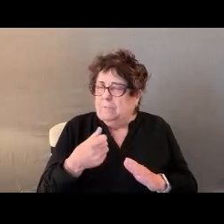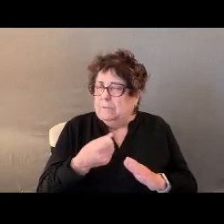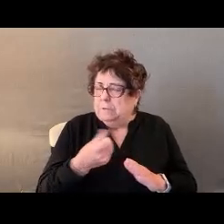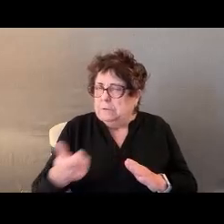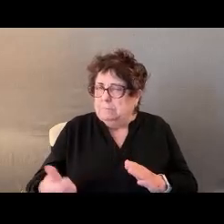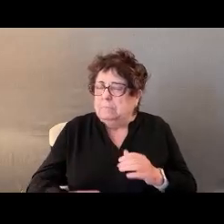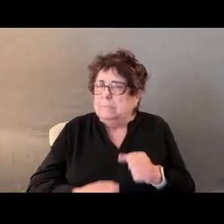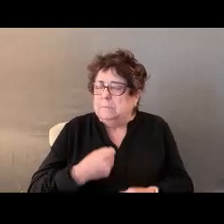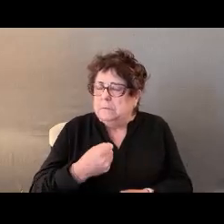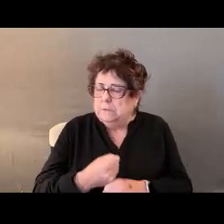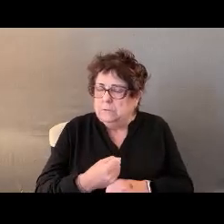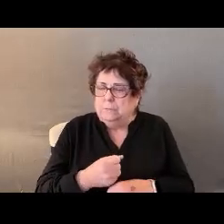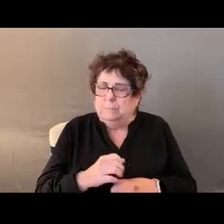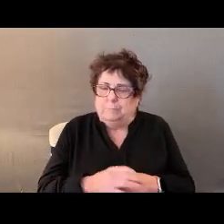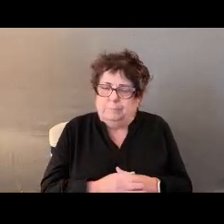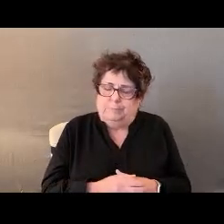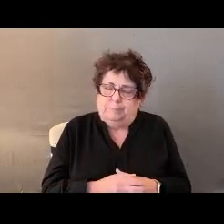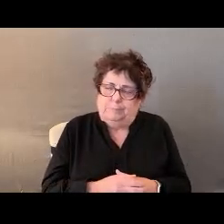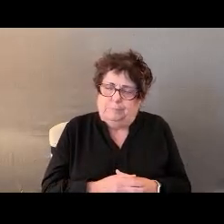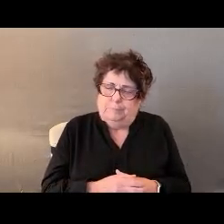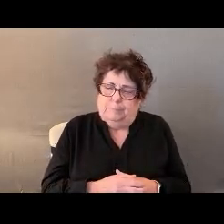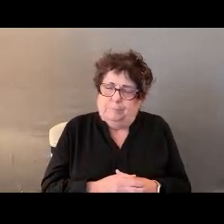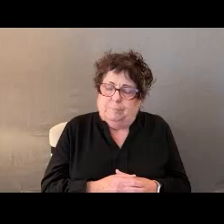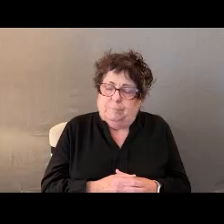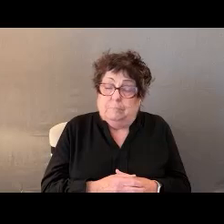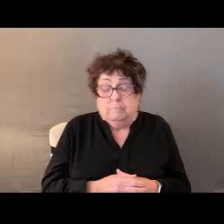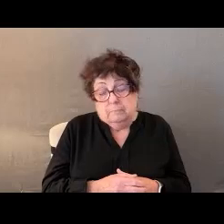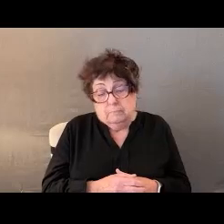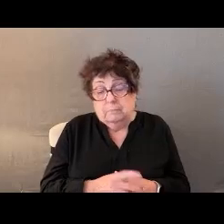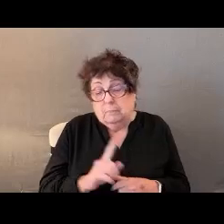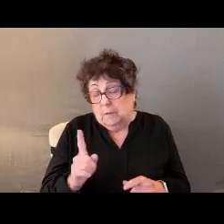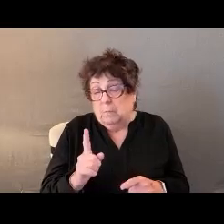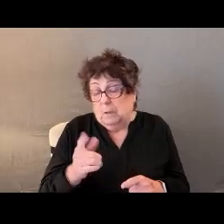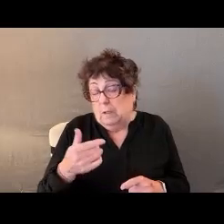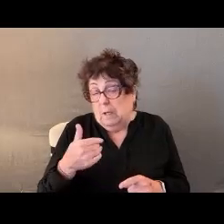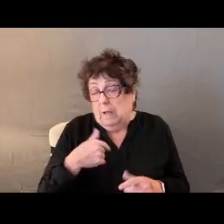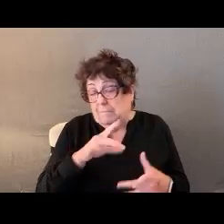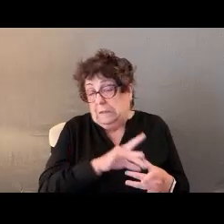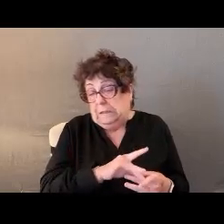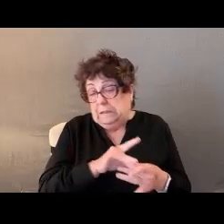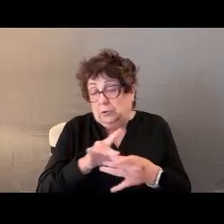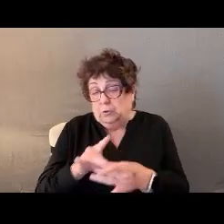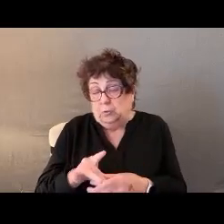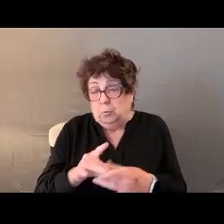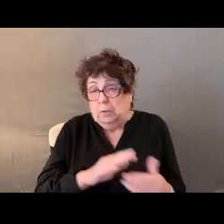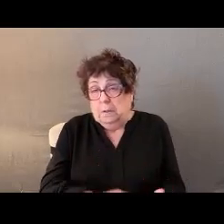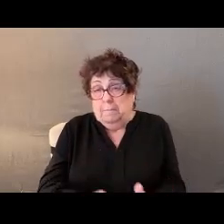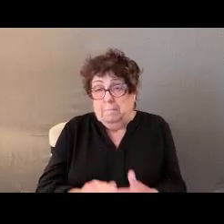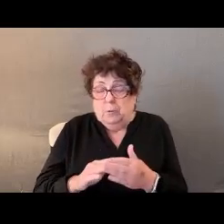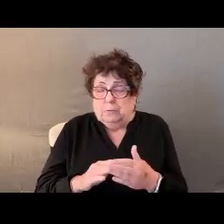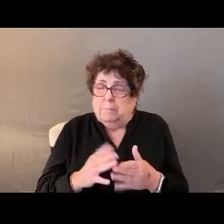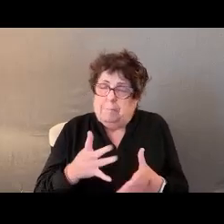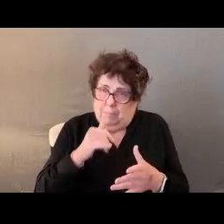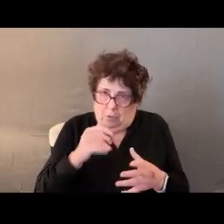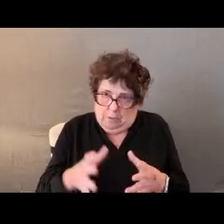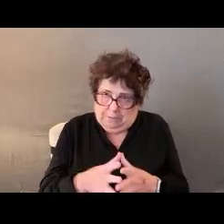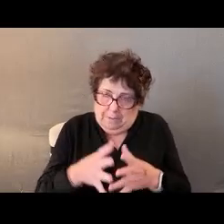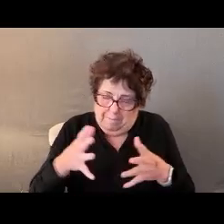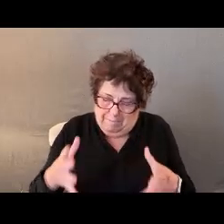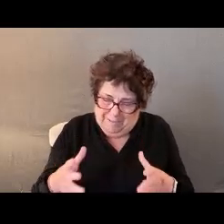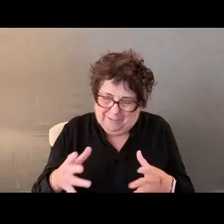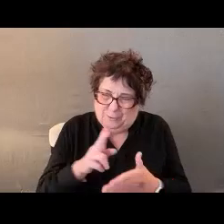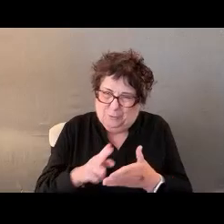we do have a connection with our communities, maybe not to the same degree as the University of